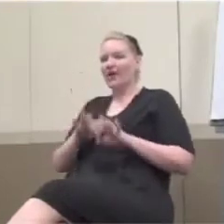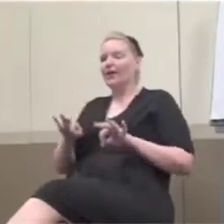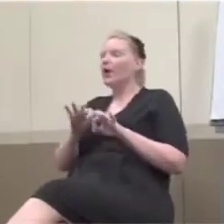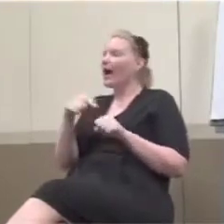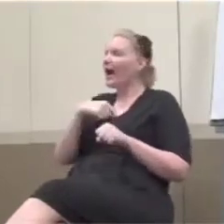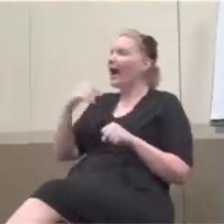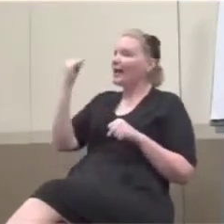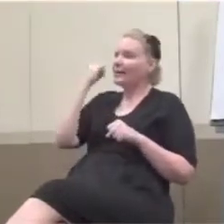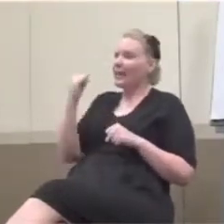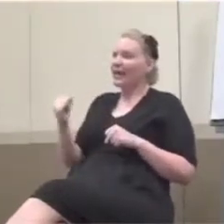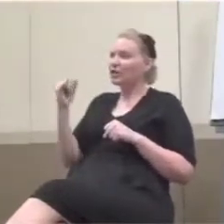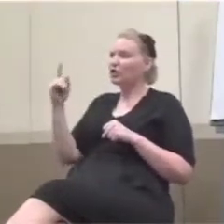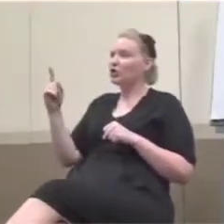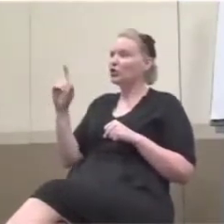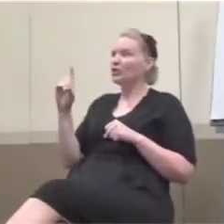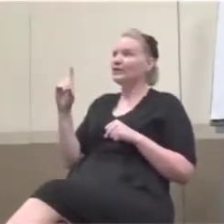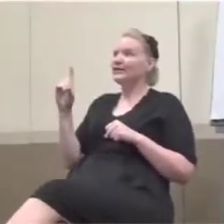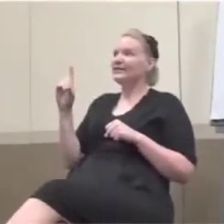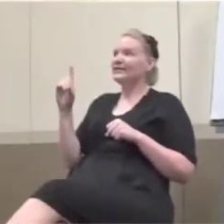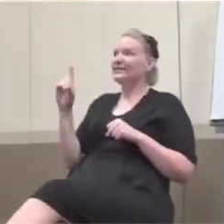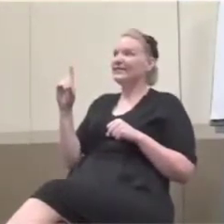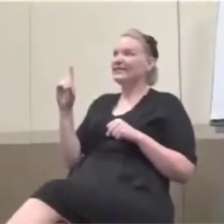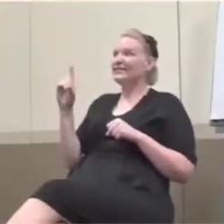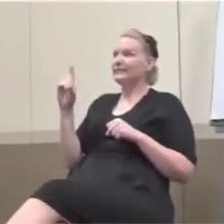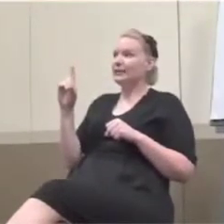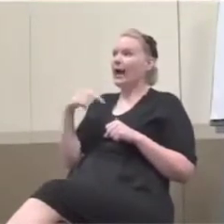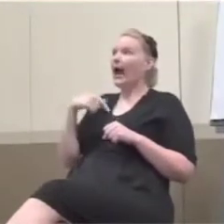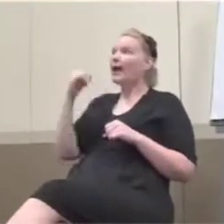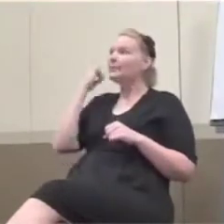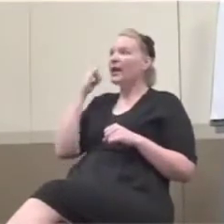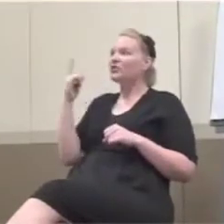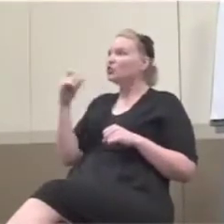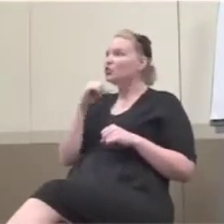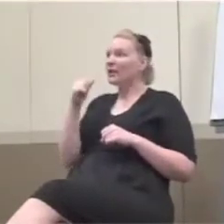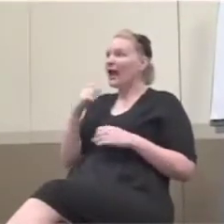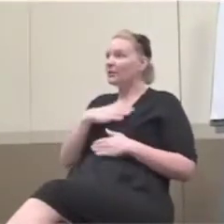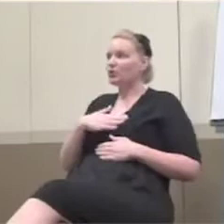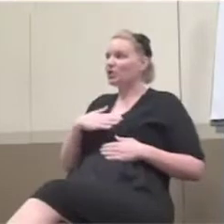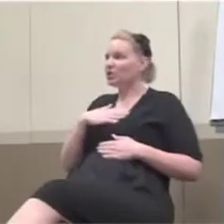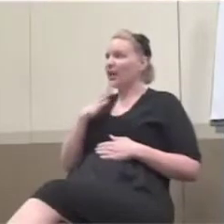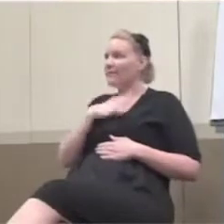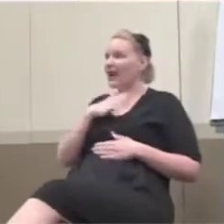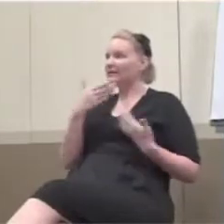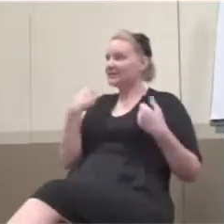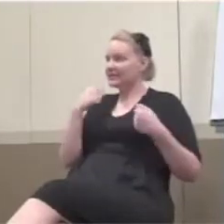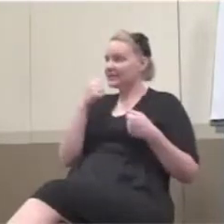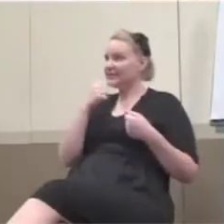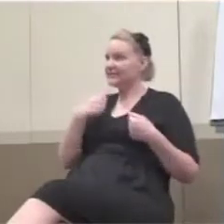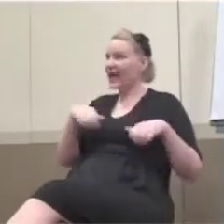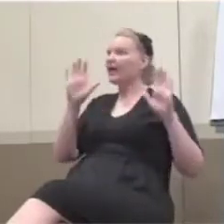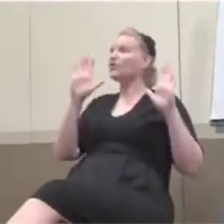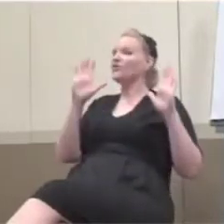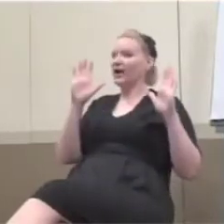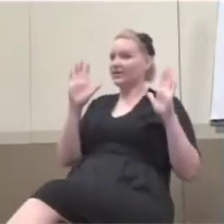did appreciate that you Yeah. were to go. well, I imagine that you didn't appreciate the sacrifice I made for you to